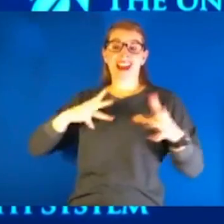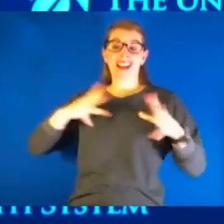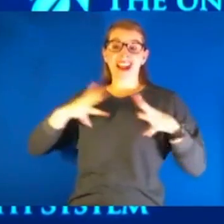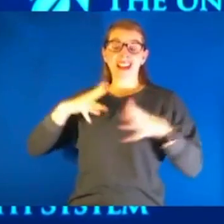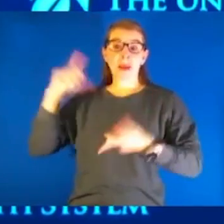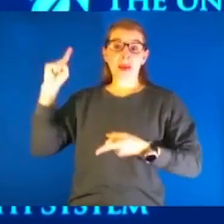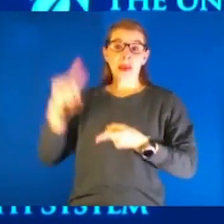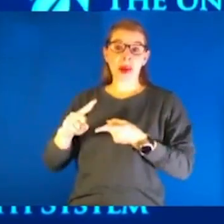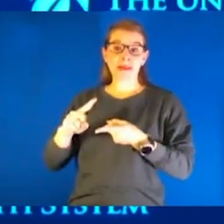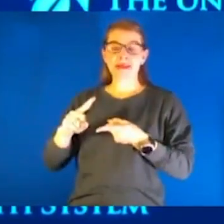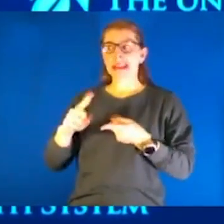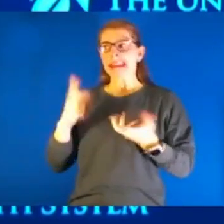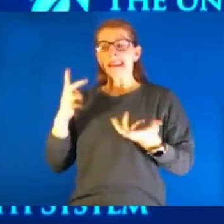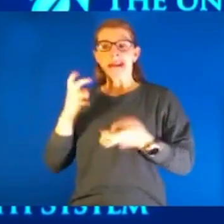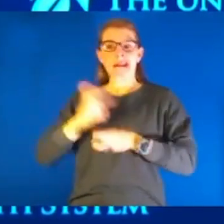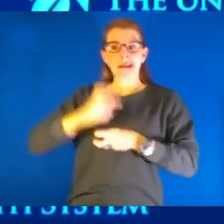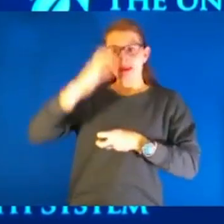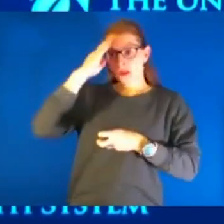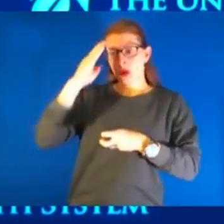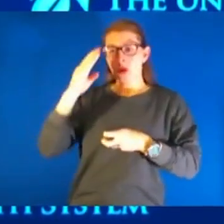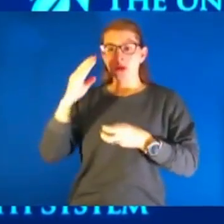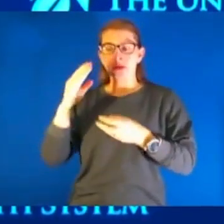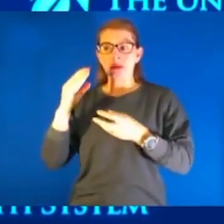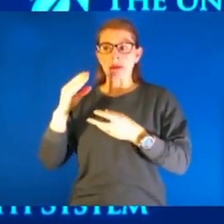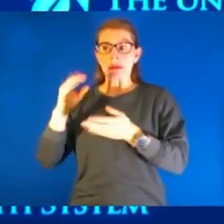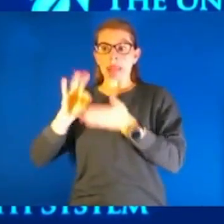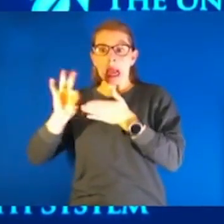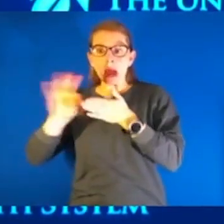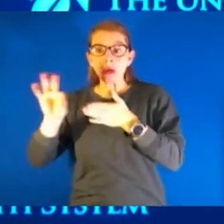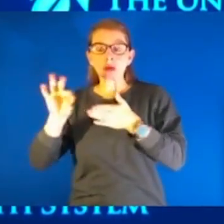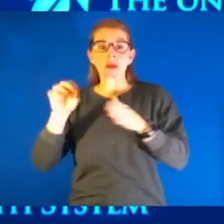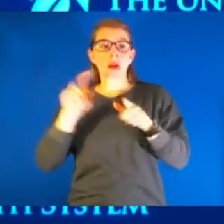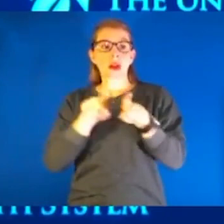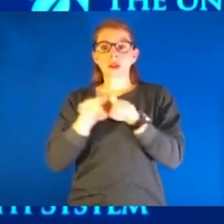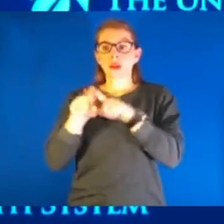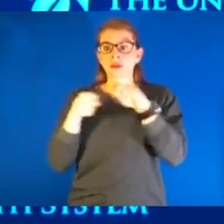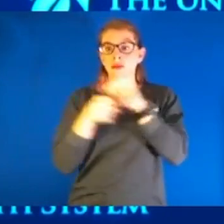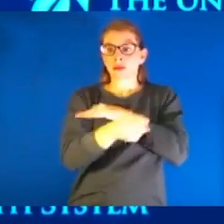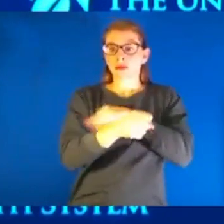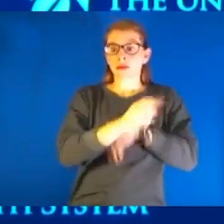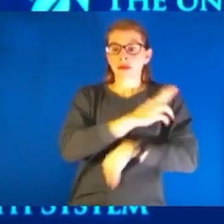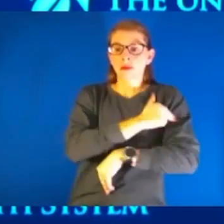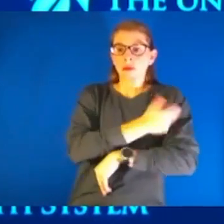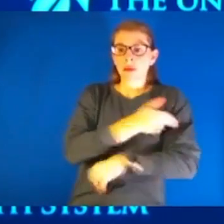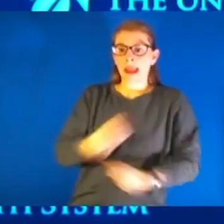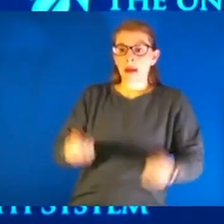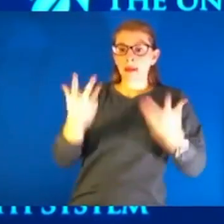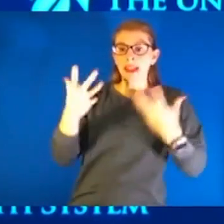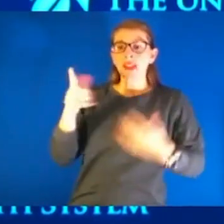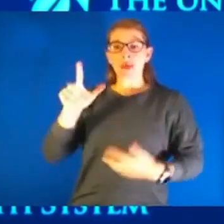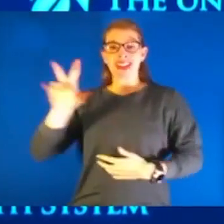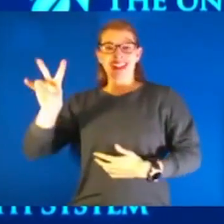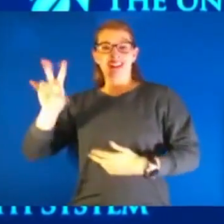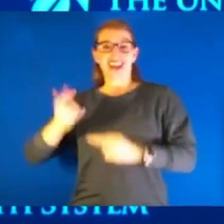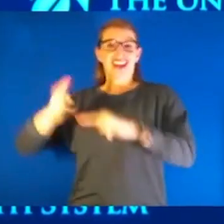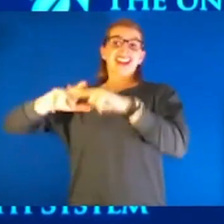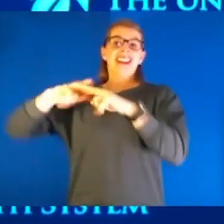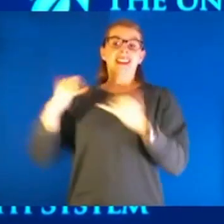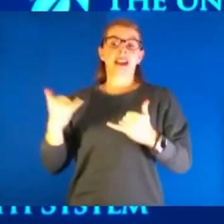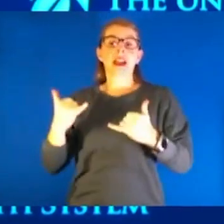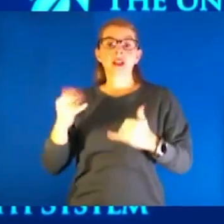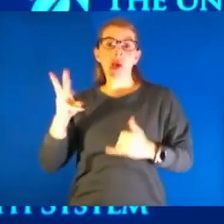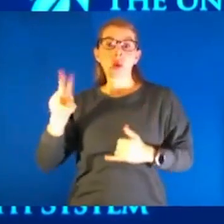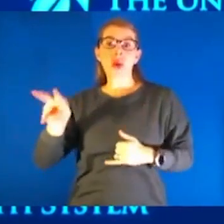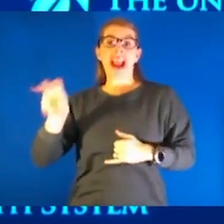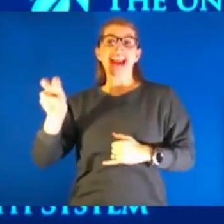But hospitalization, those are a real number. So that jump to 27, I think, heralds perhaps yet another wave that we have to be thinking about.